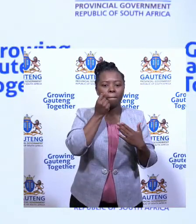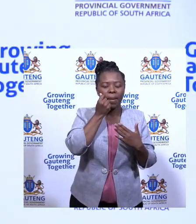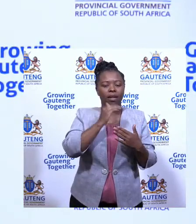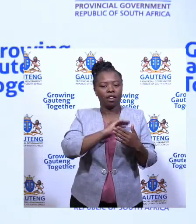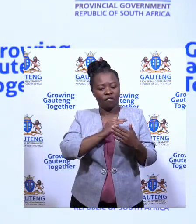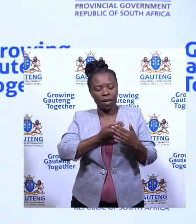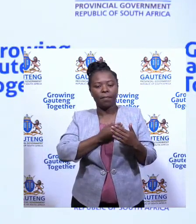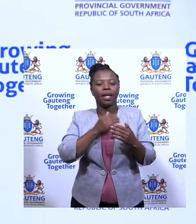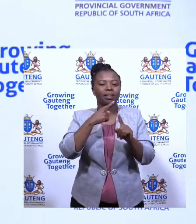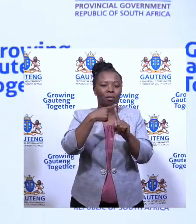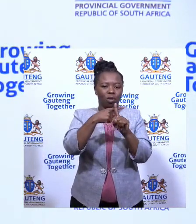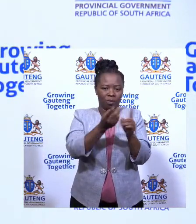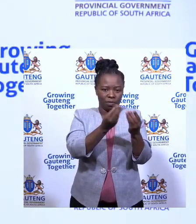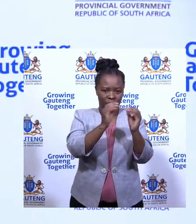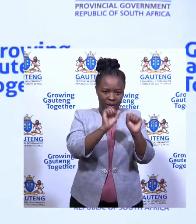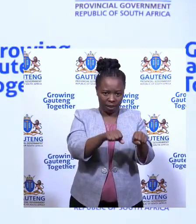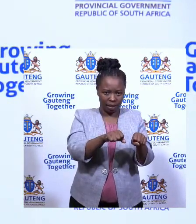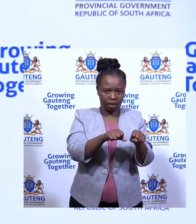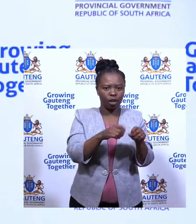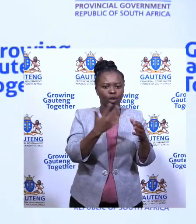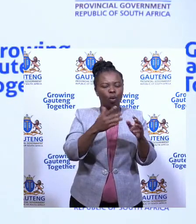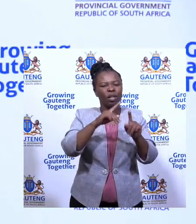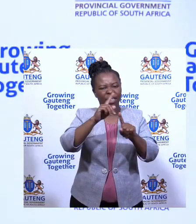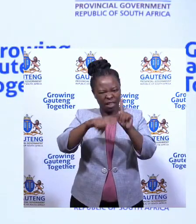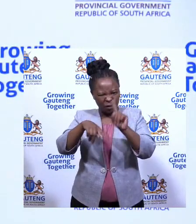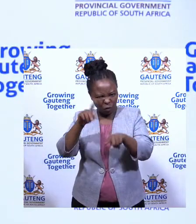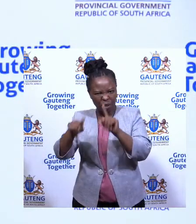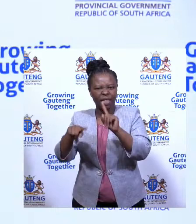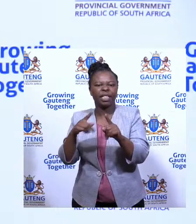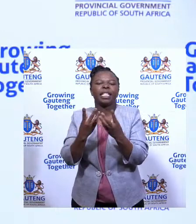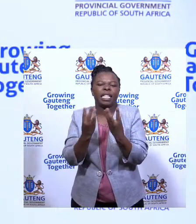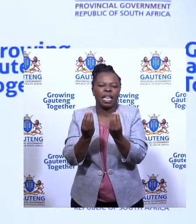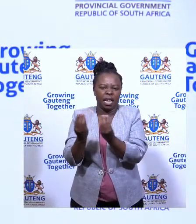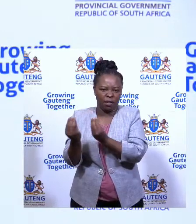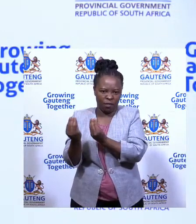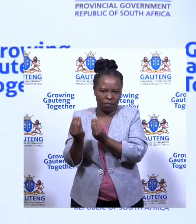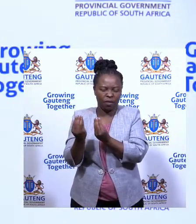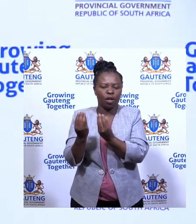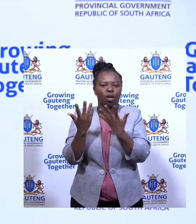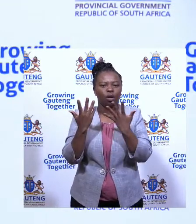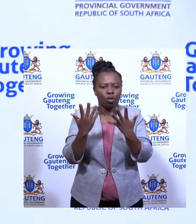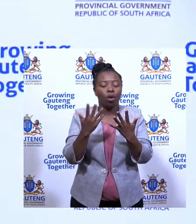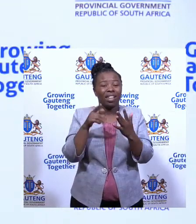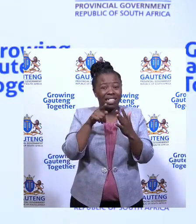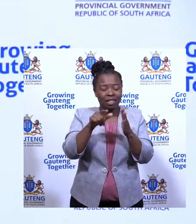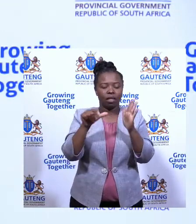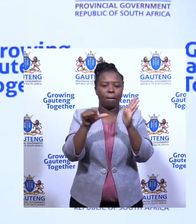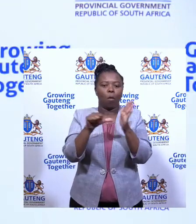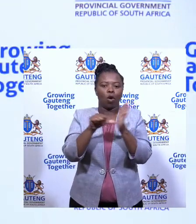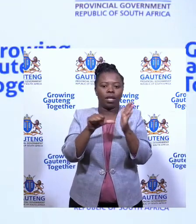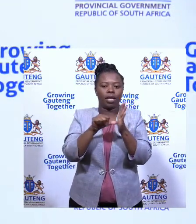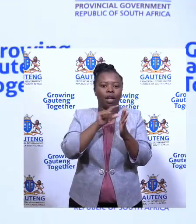tested positive. So there are differences which we do think, and that's very important because it comes back to that